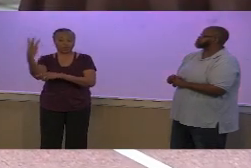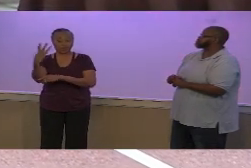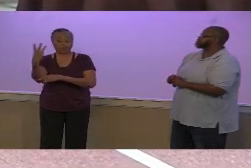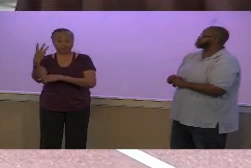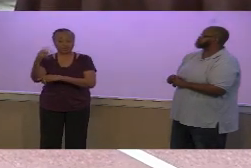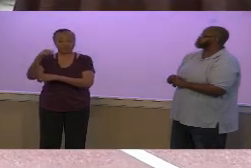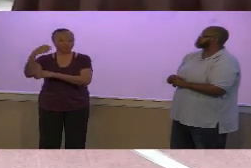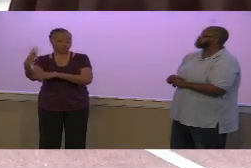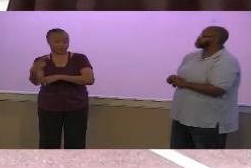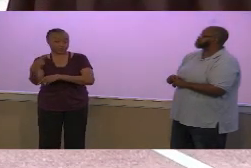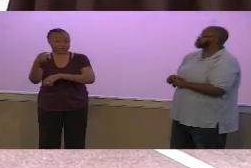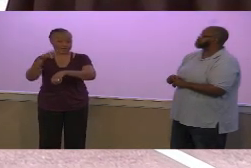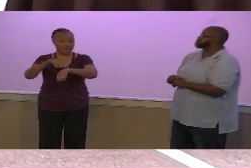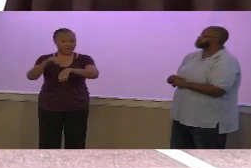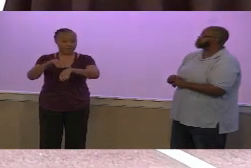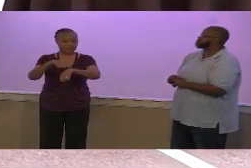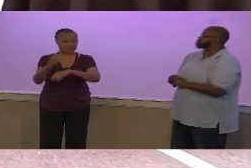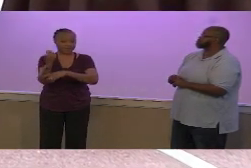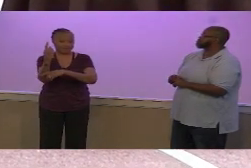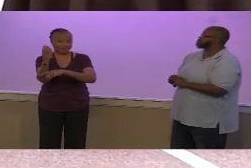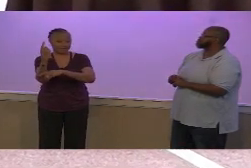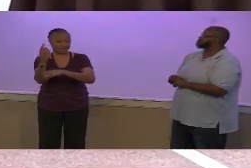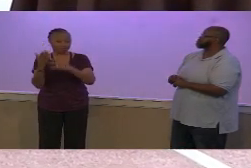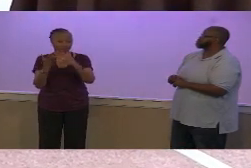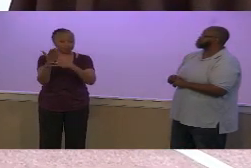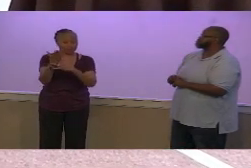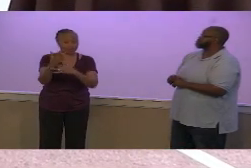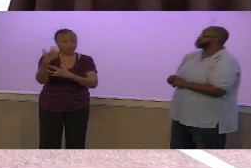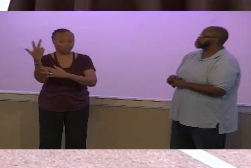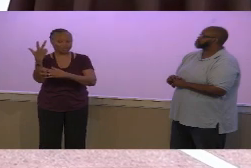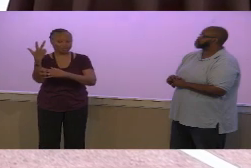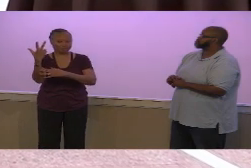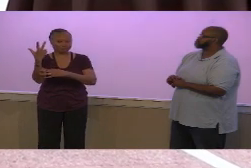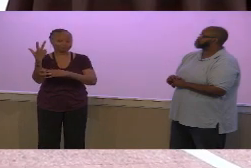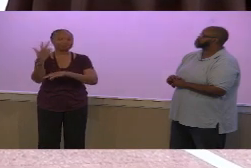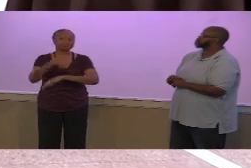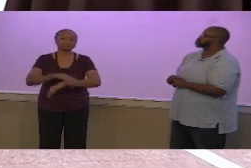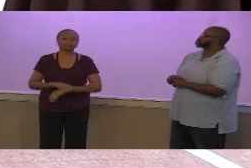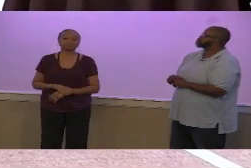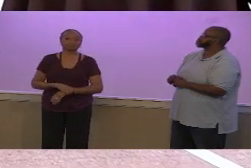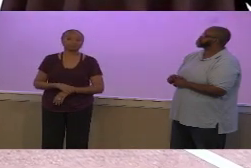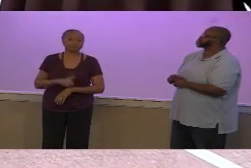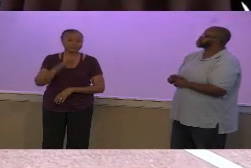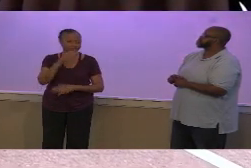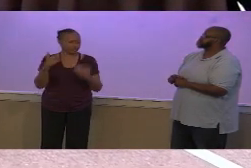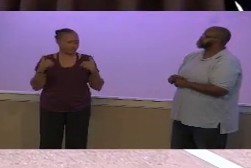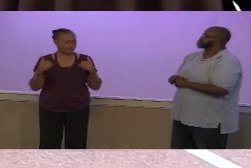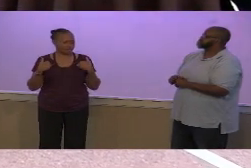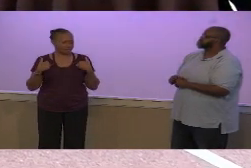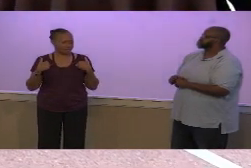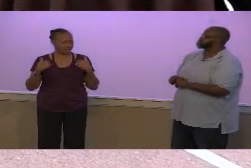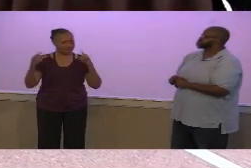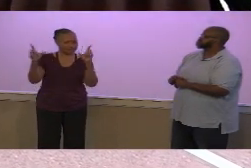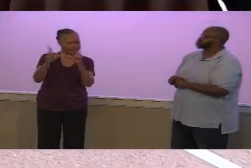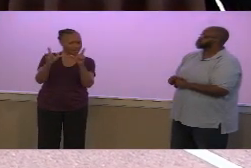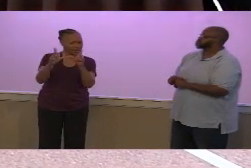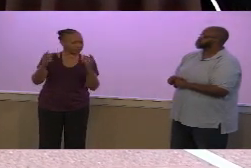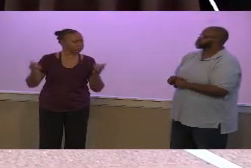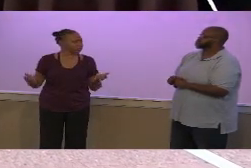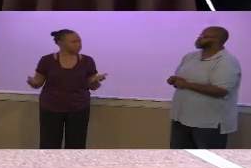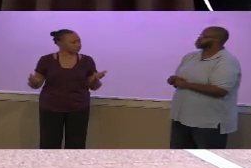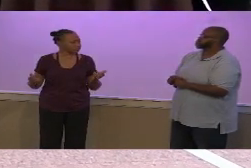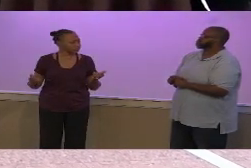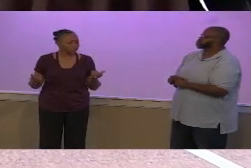the hours of 11 a.m. and 3 p.m. Okay, and if they don't get a placard, then you can